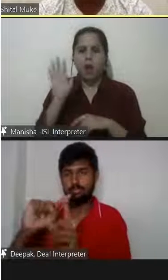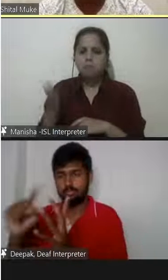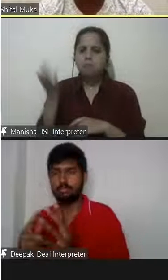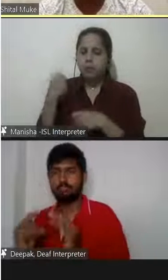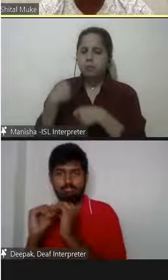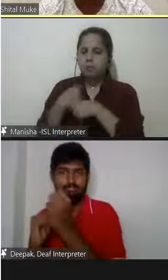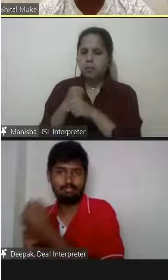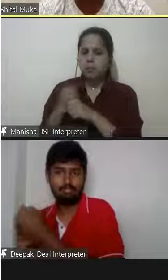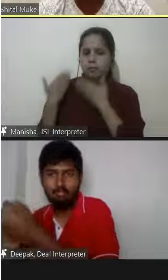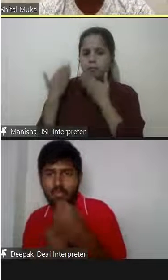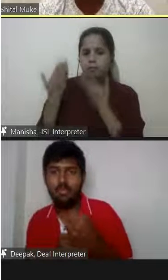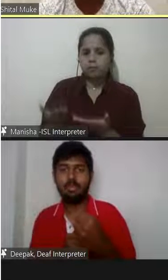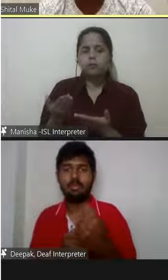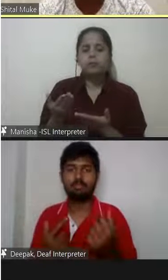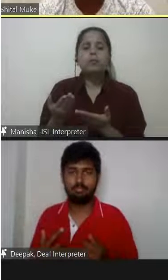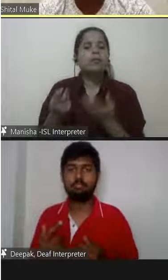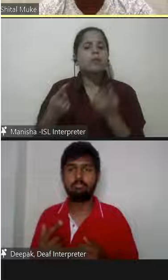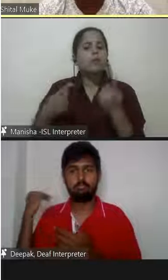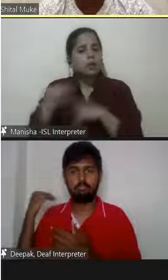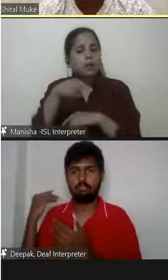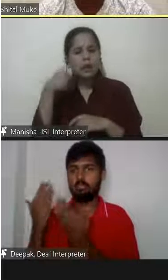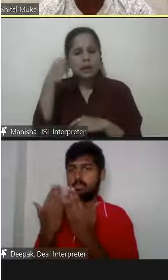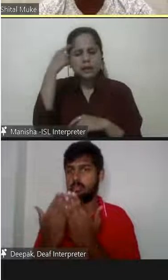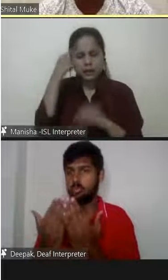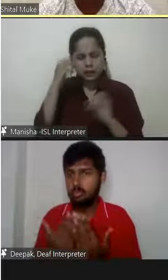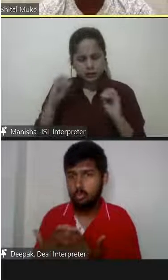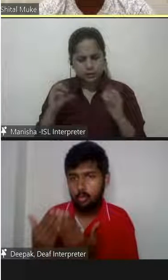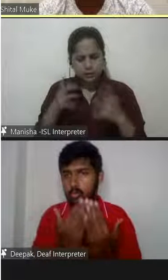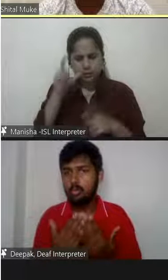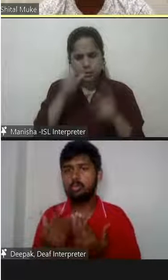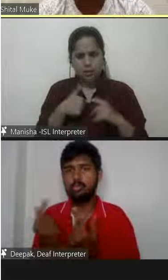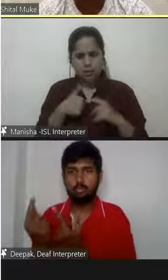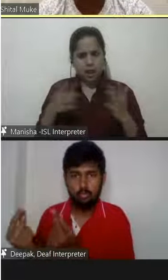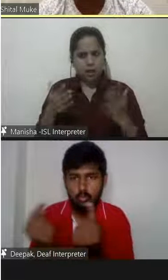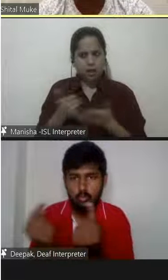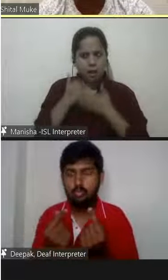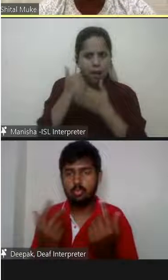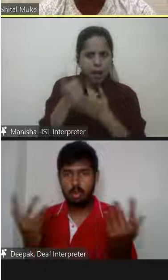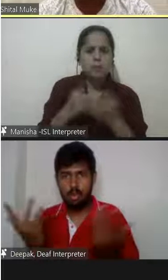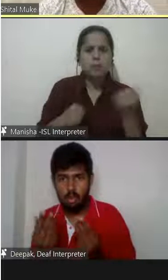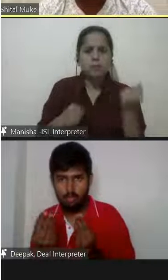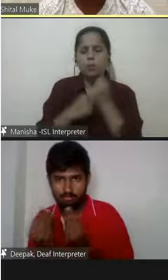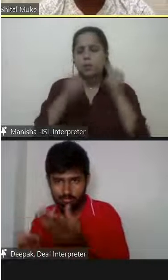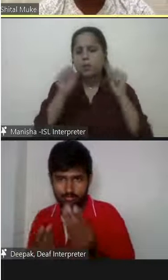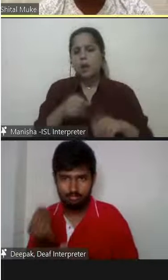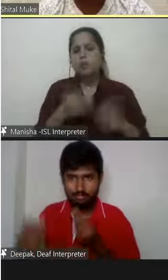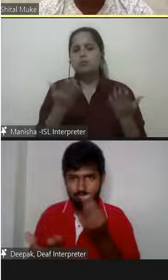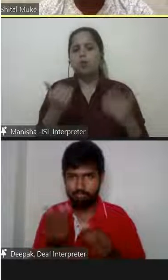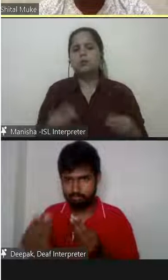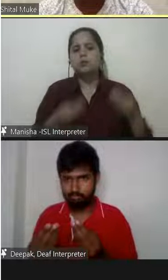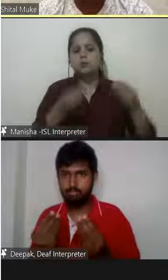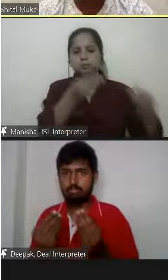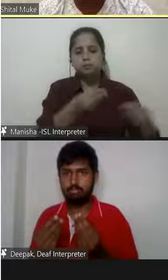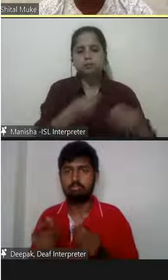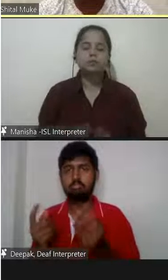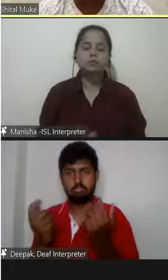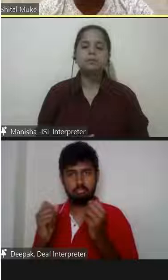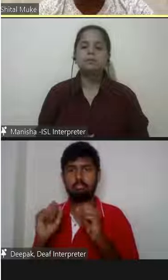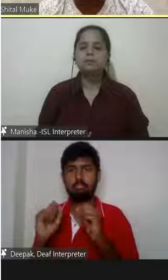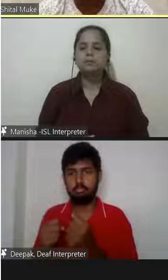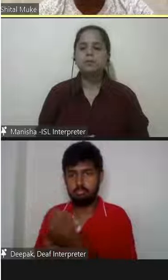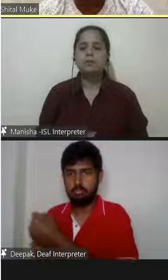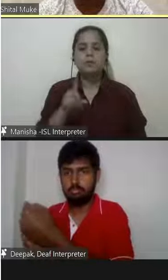the context, within the context where the intervention or the treatment will be delivered. And the